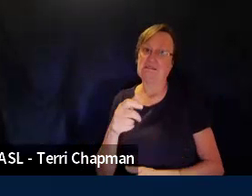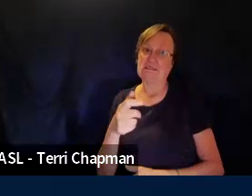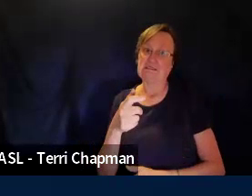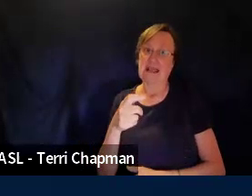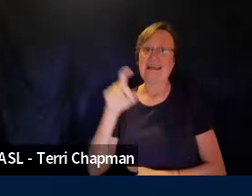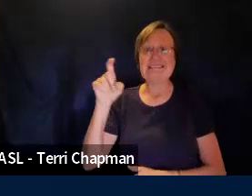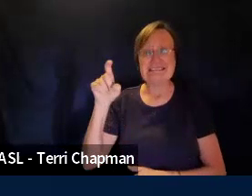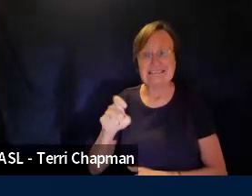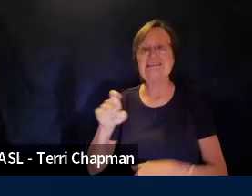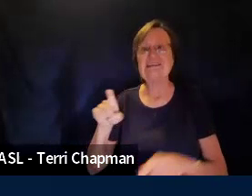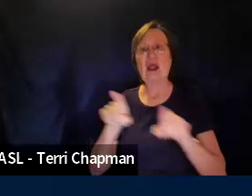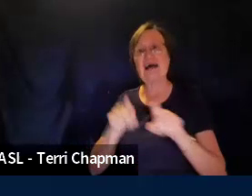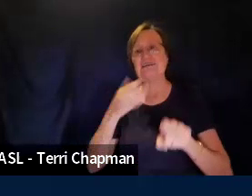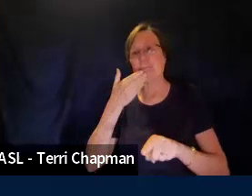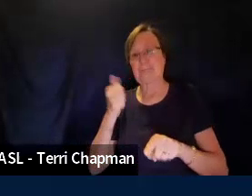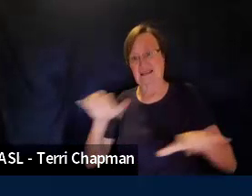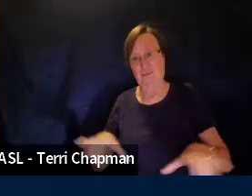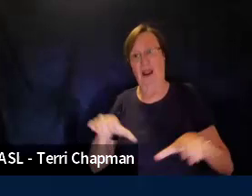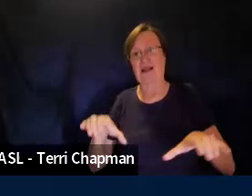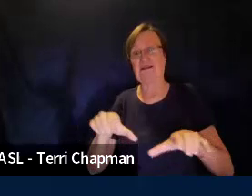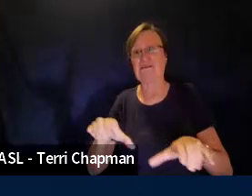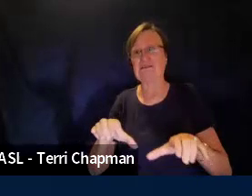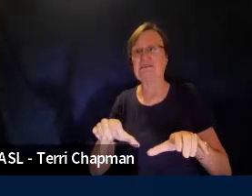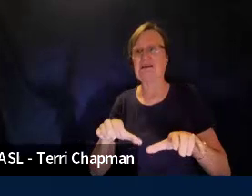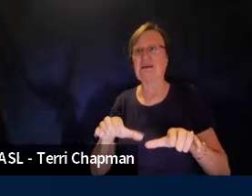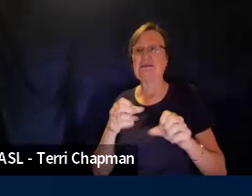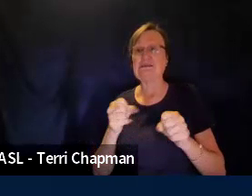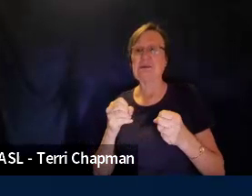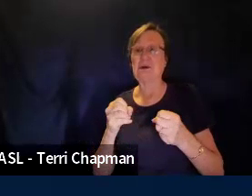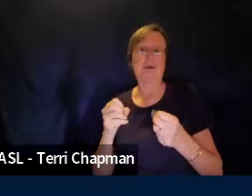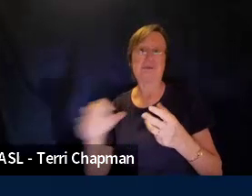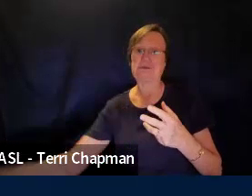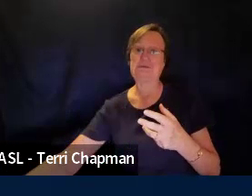best practice. And so we have been asked by a number of